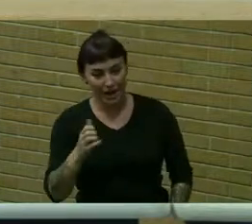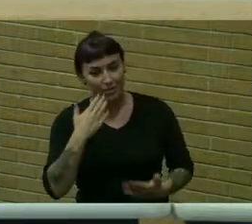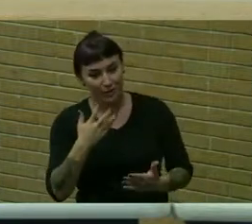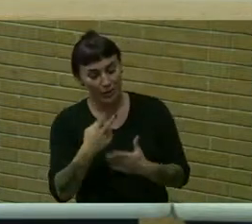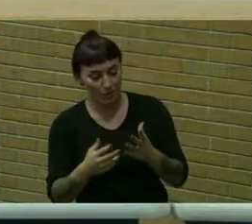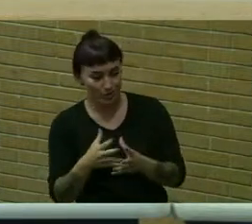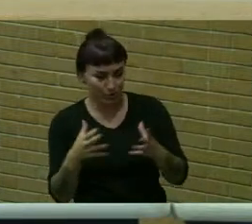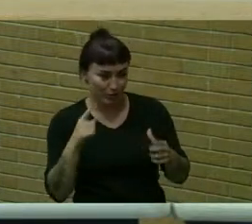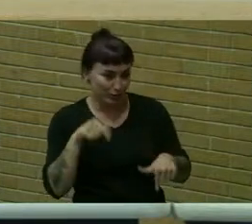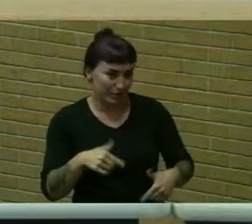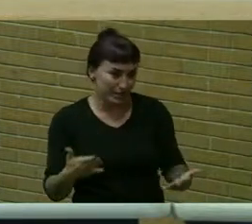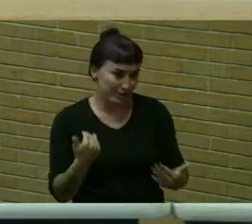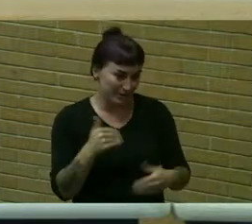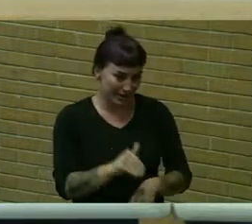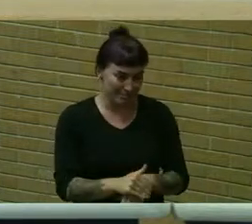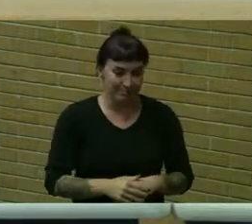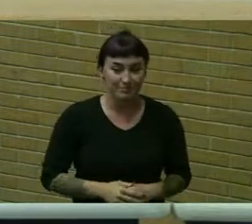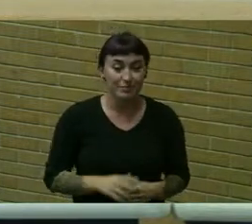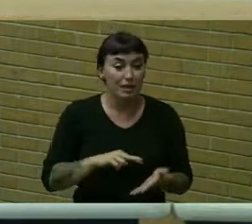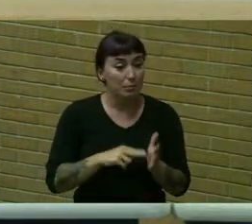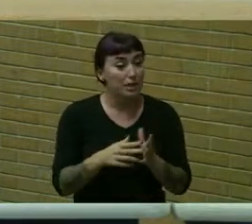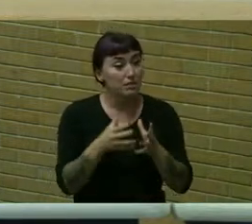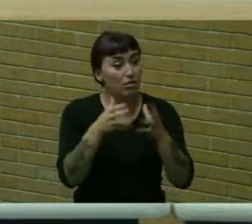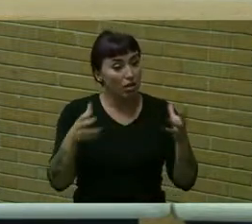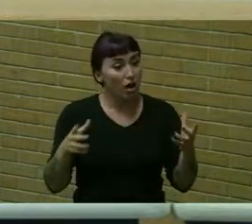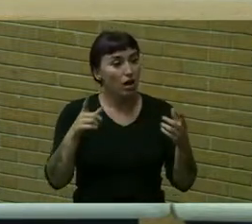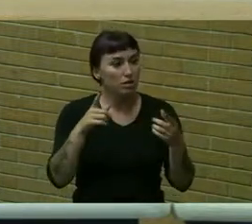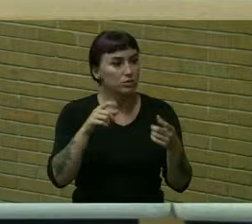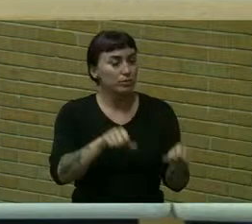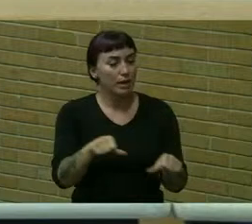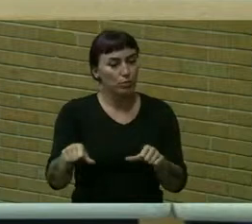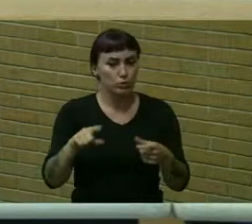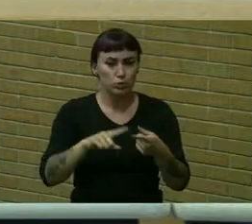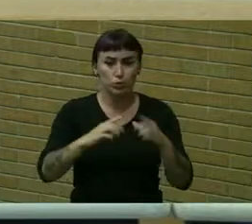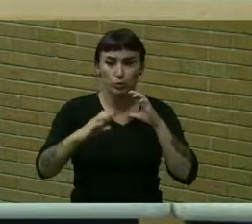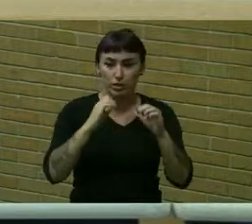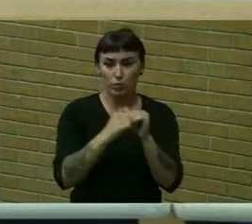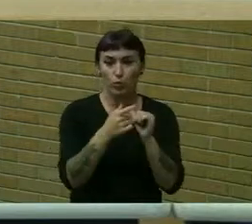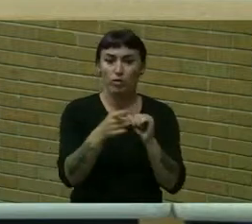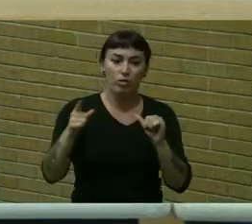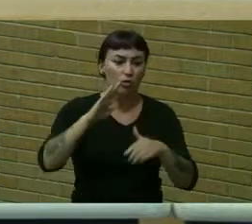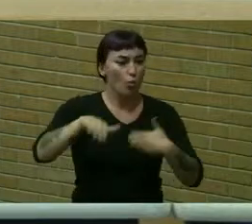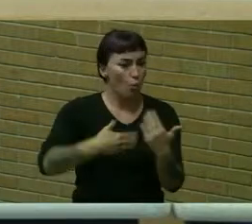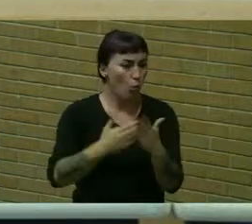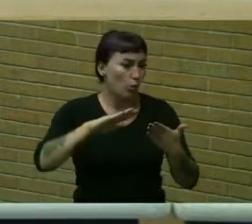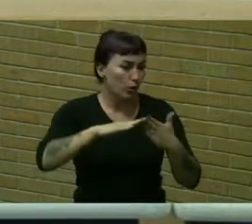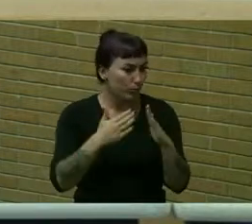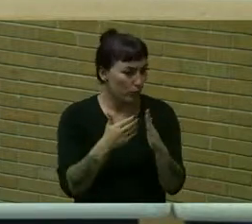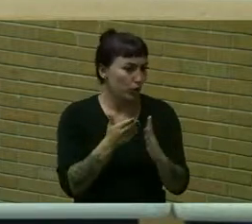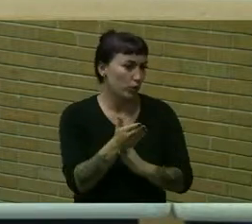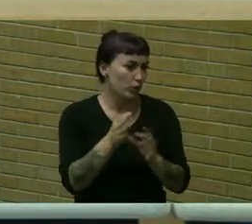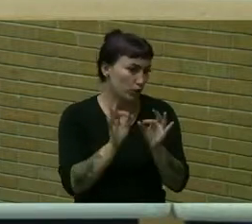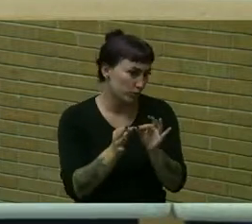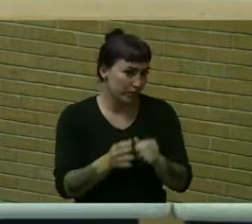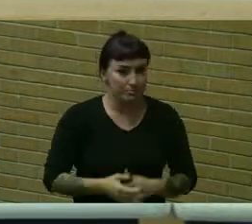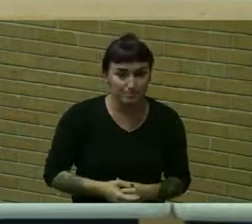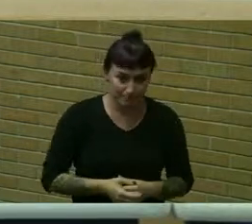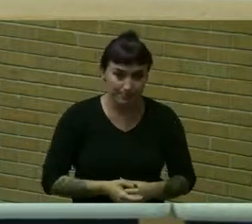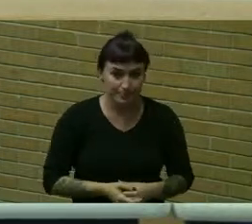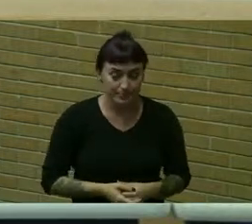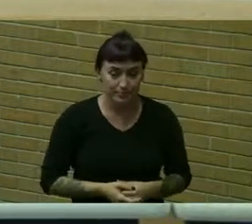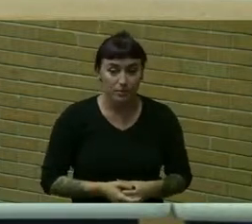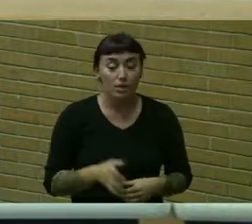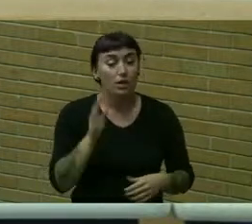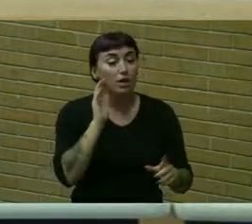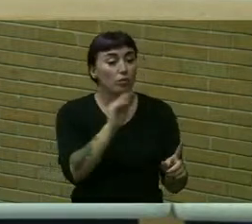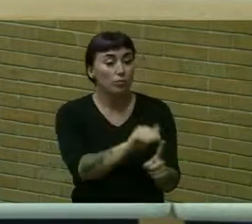much for being here tonight. It means a lot to be able to communicate with the entire community through your interpretation.